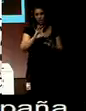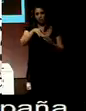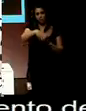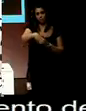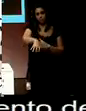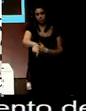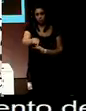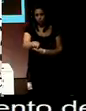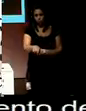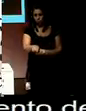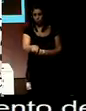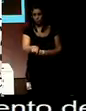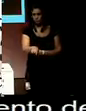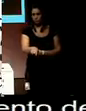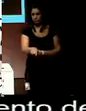people with disability